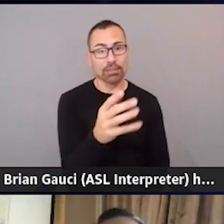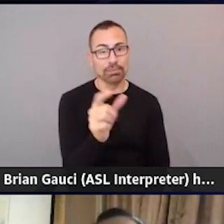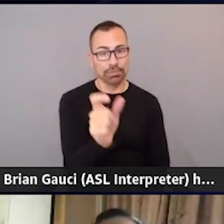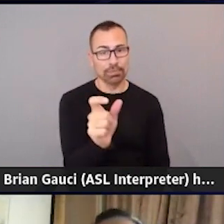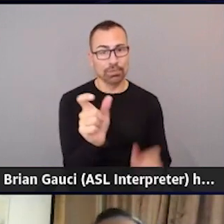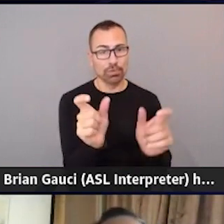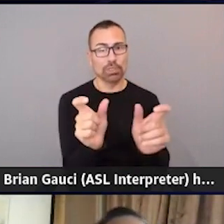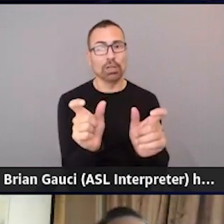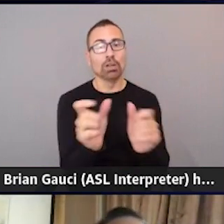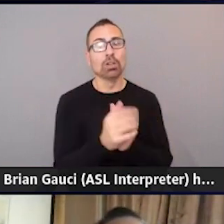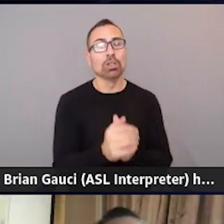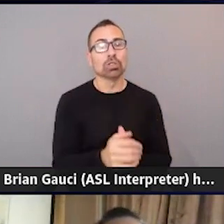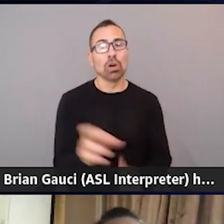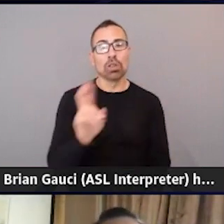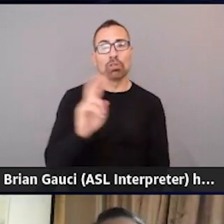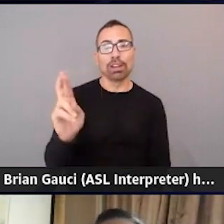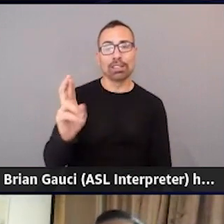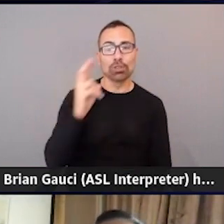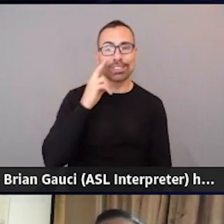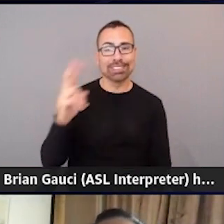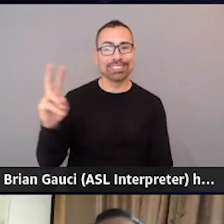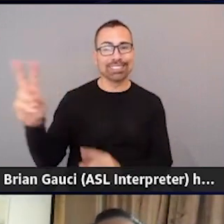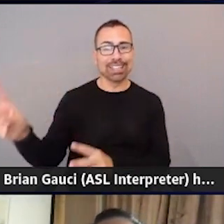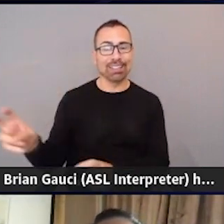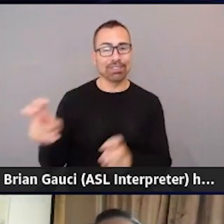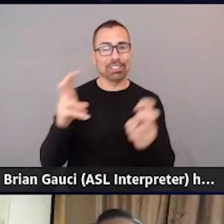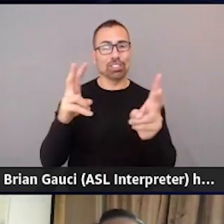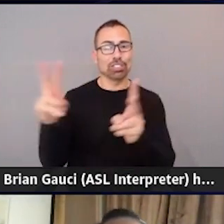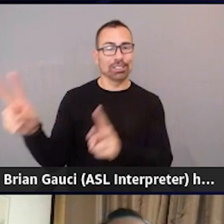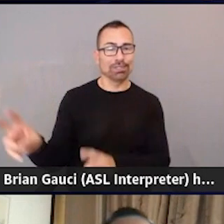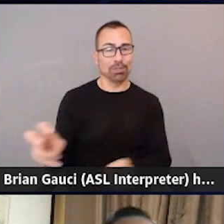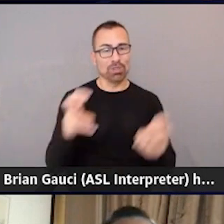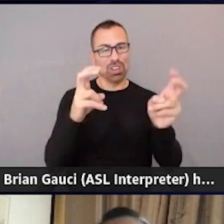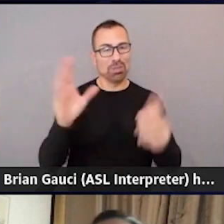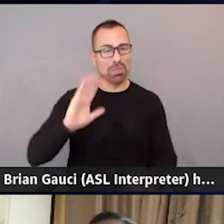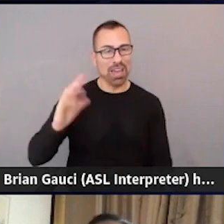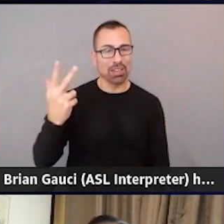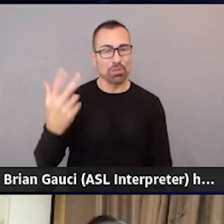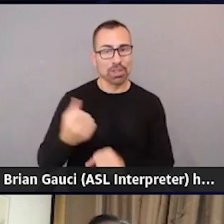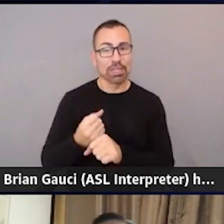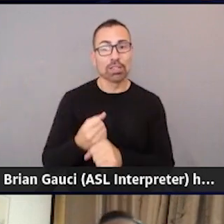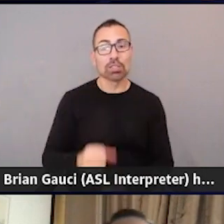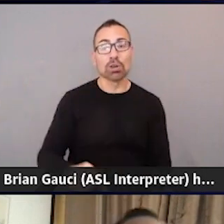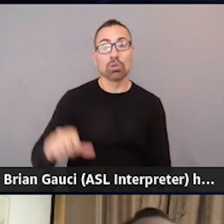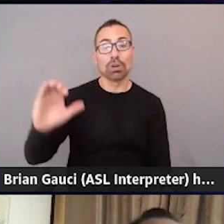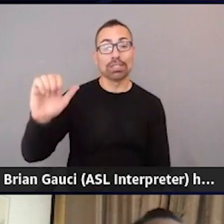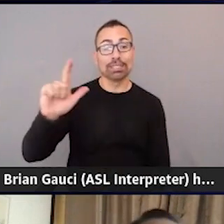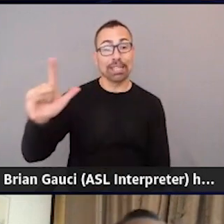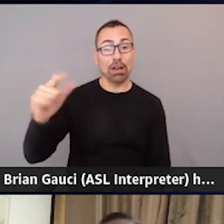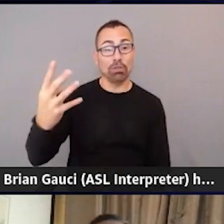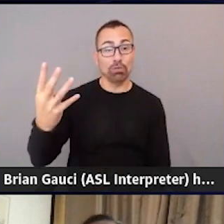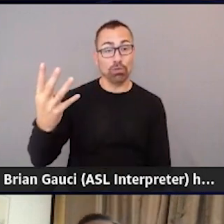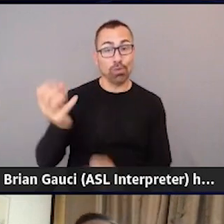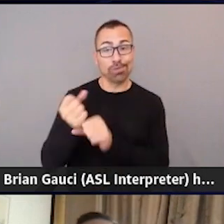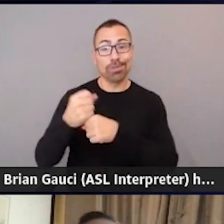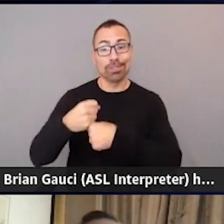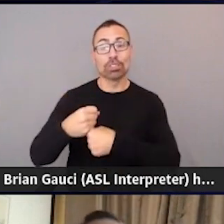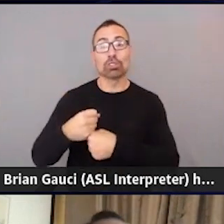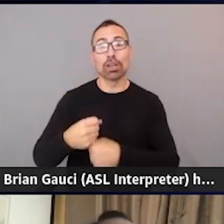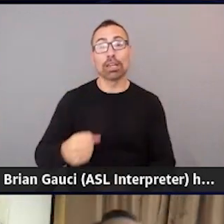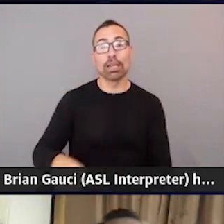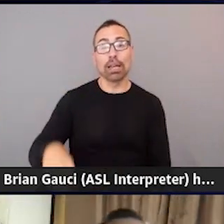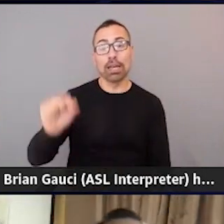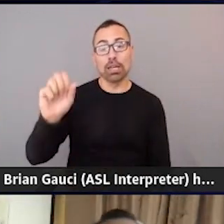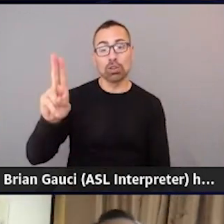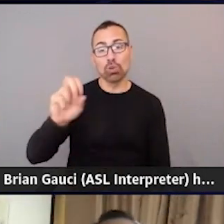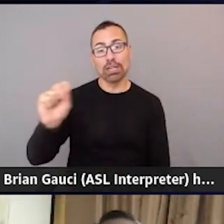that lift and shift that we started, back 3 years ago, where cell 4 was created in US West 2, and then we created one